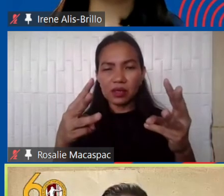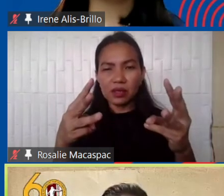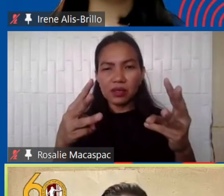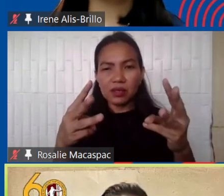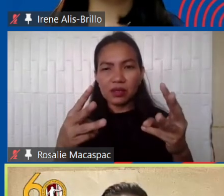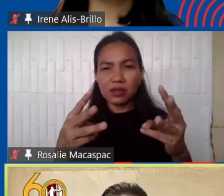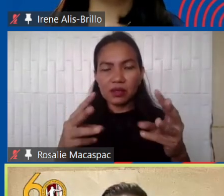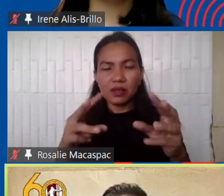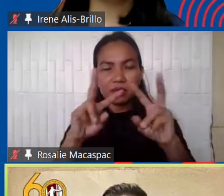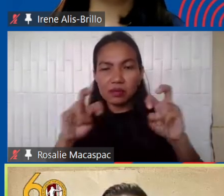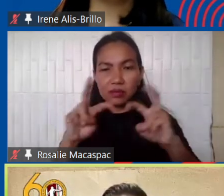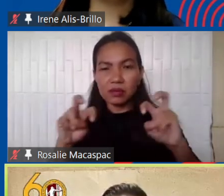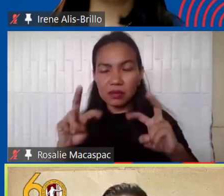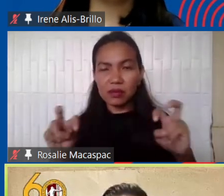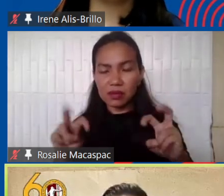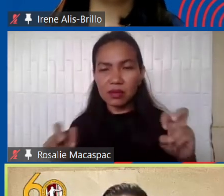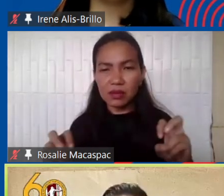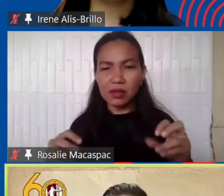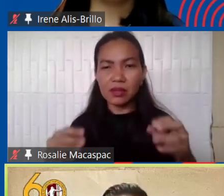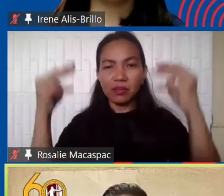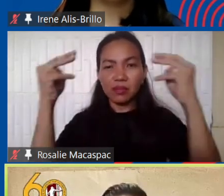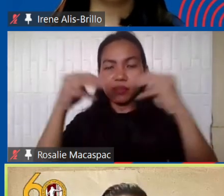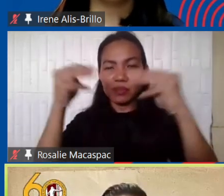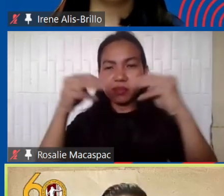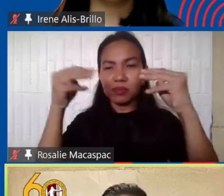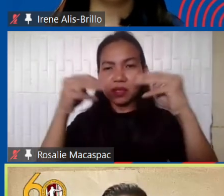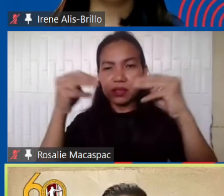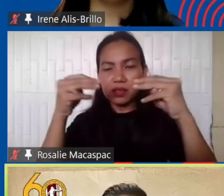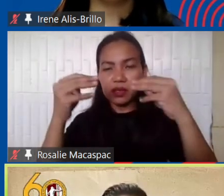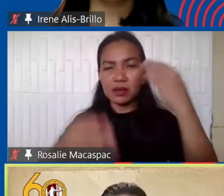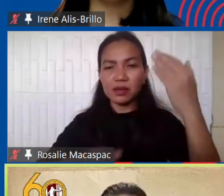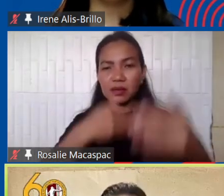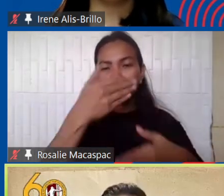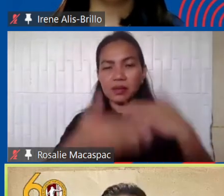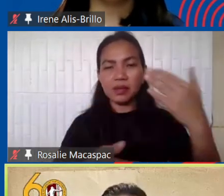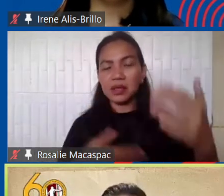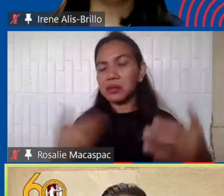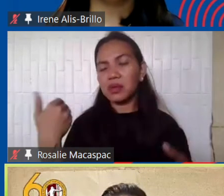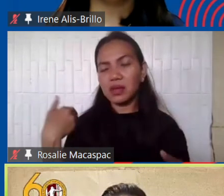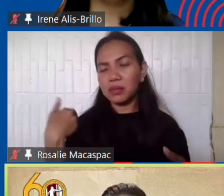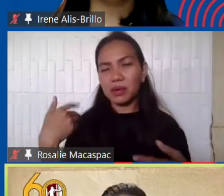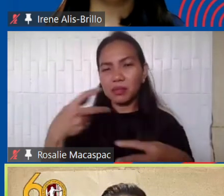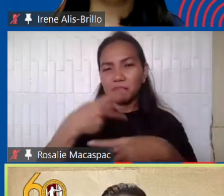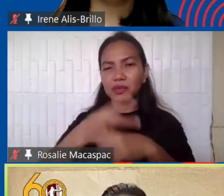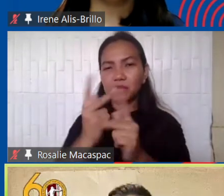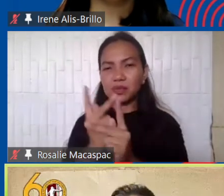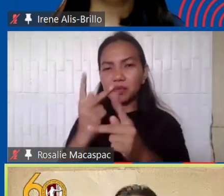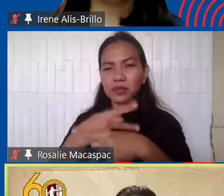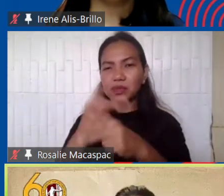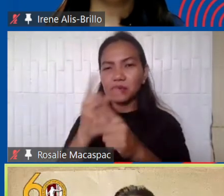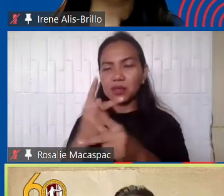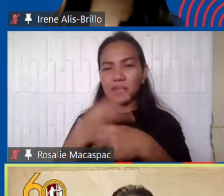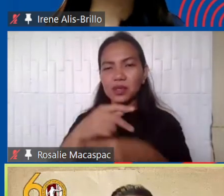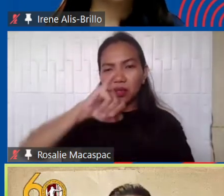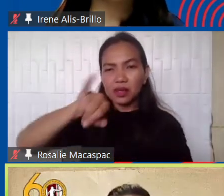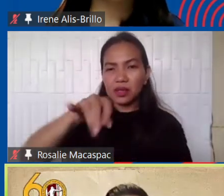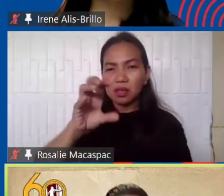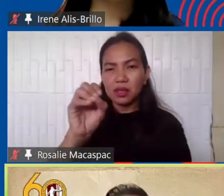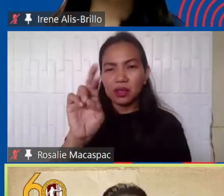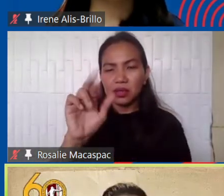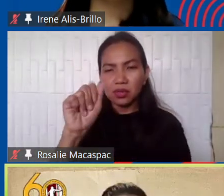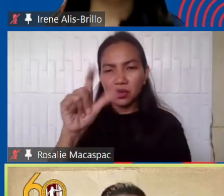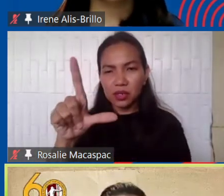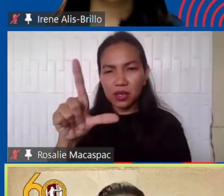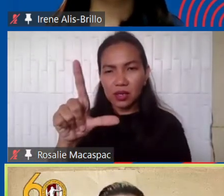conference proceedings. There are some conferences that doesn't produce uh, journal articles, right, or